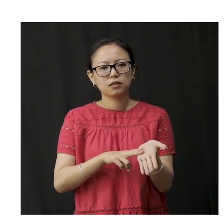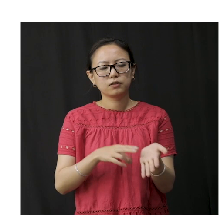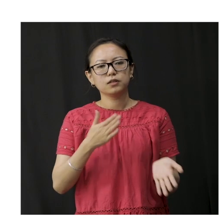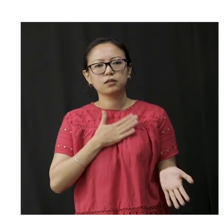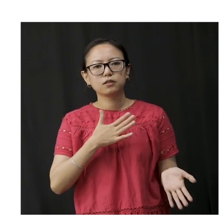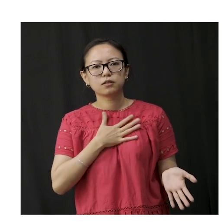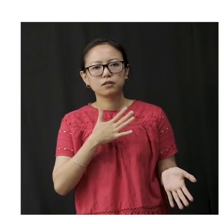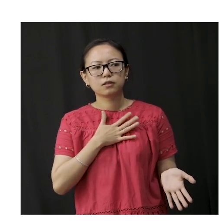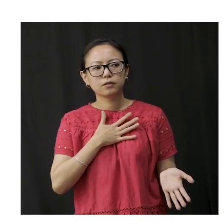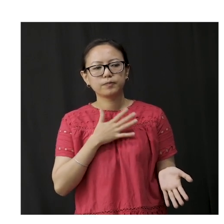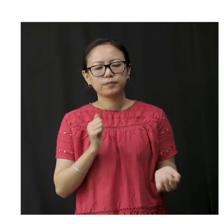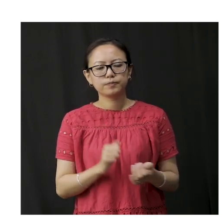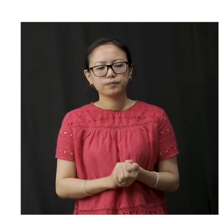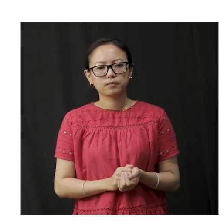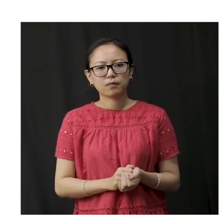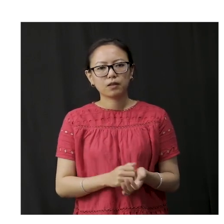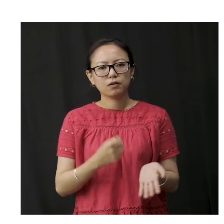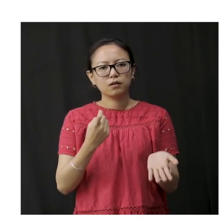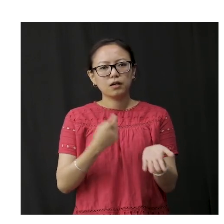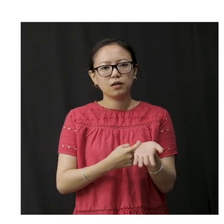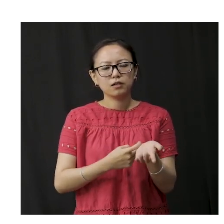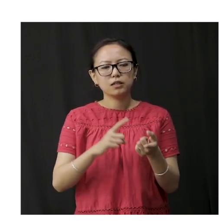GREEN, green. The next red.